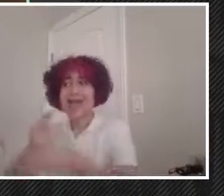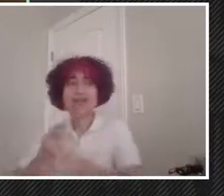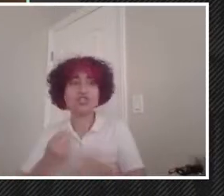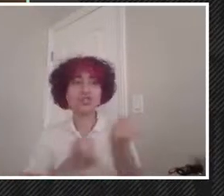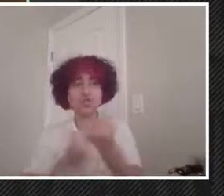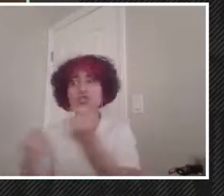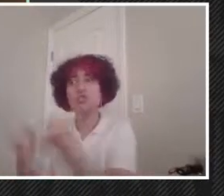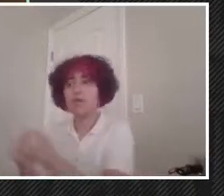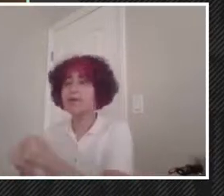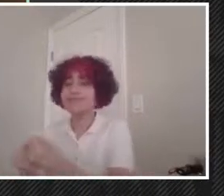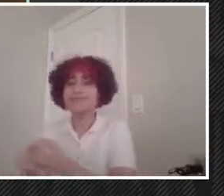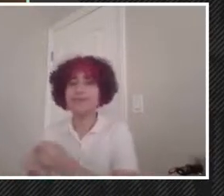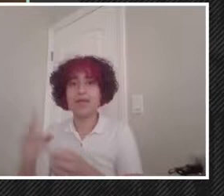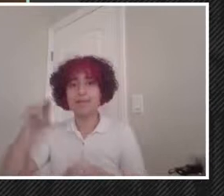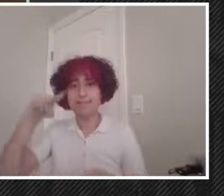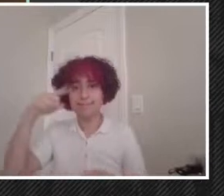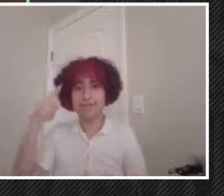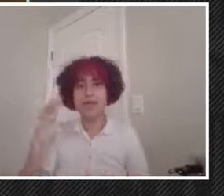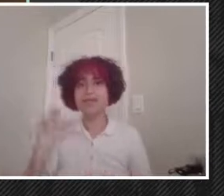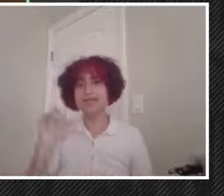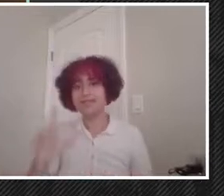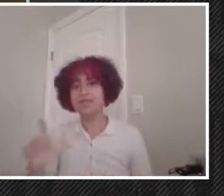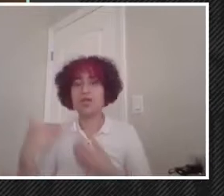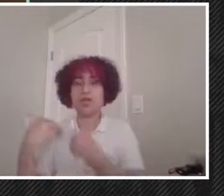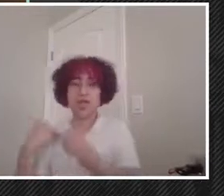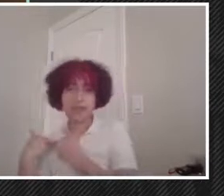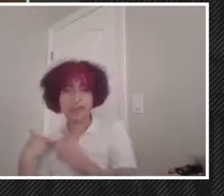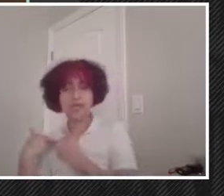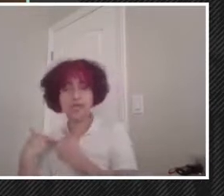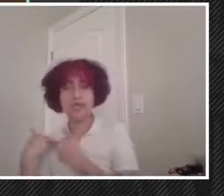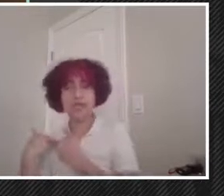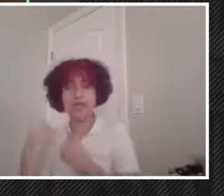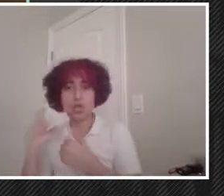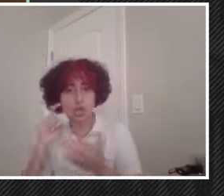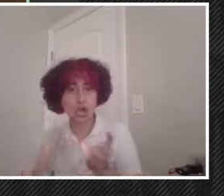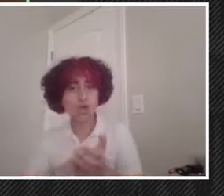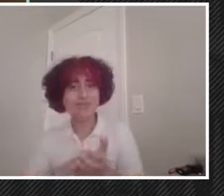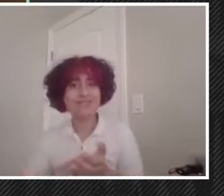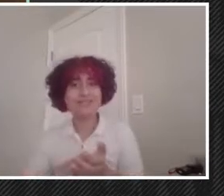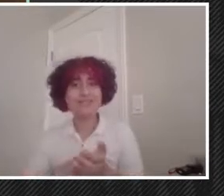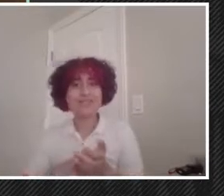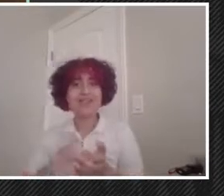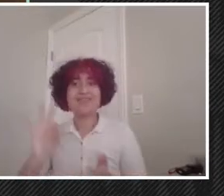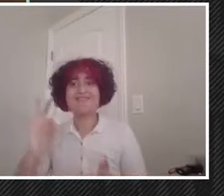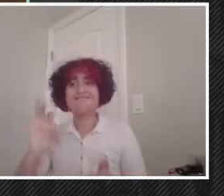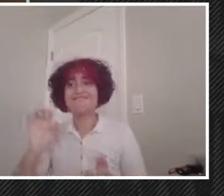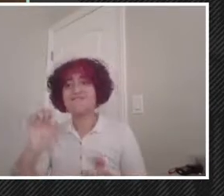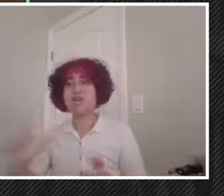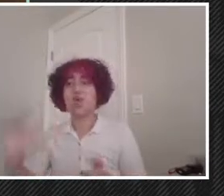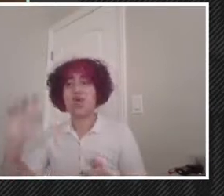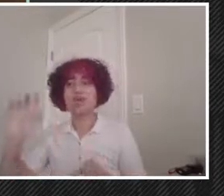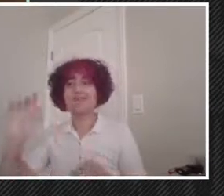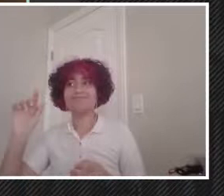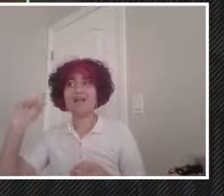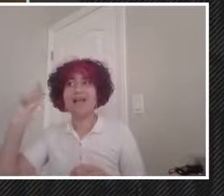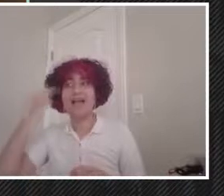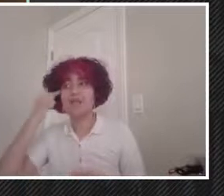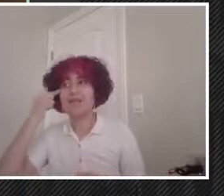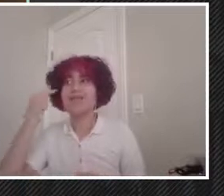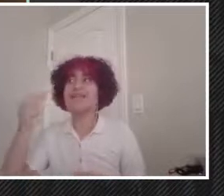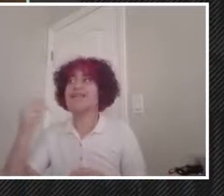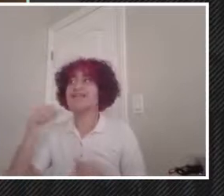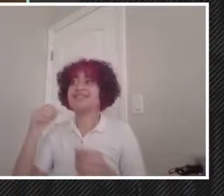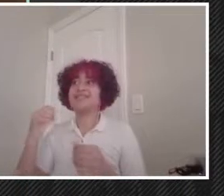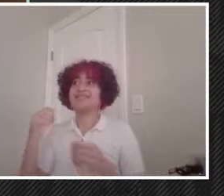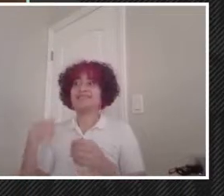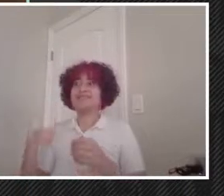immunity blocks civil accountability, where the federal government has its hands tied due to our